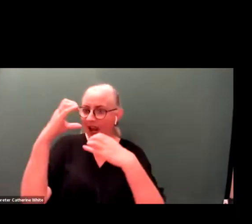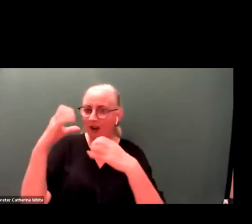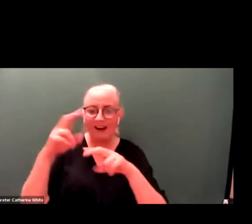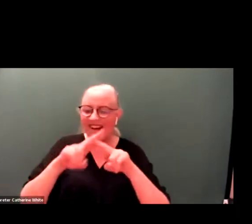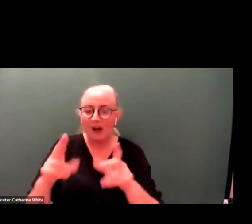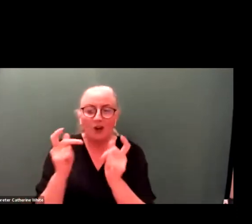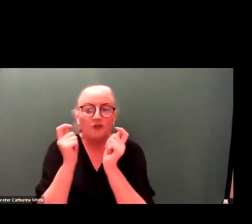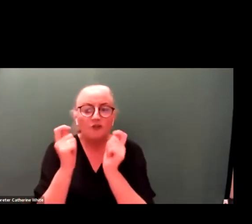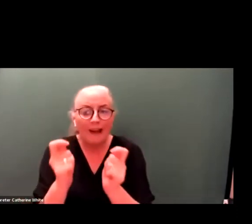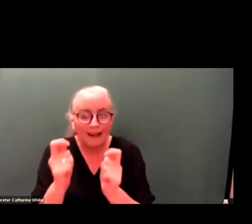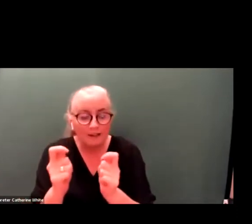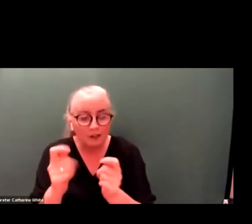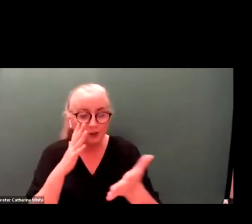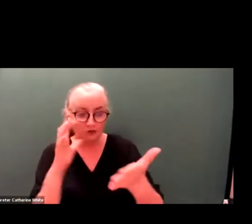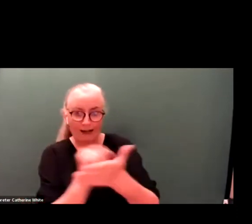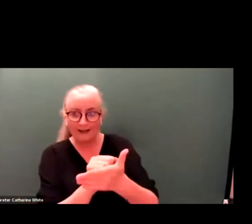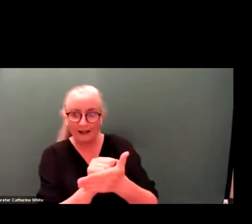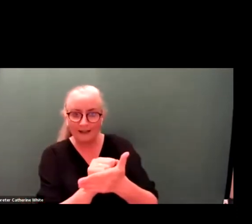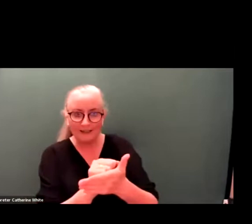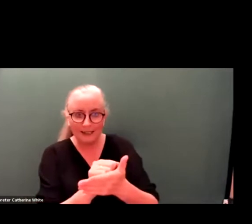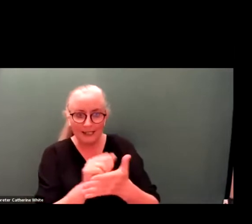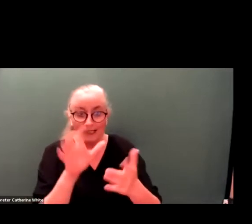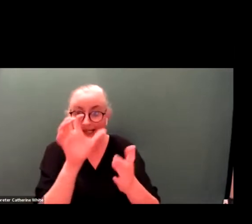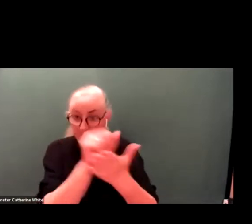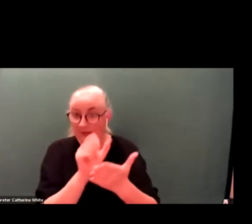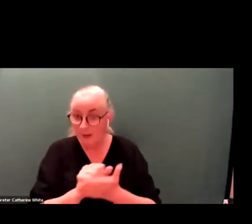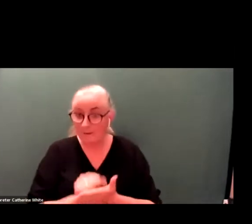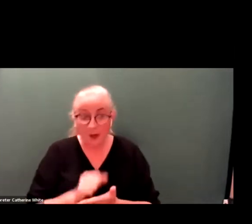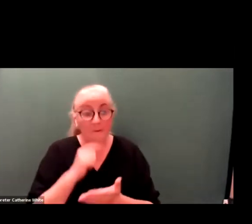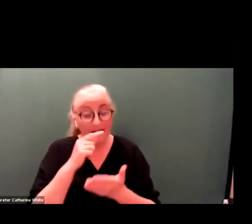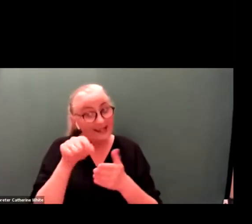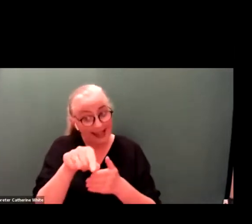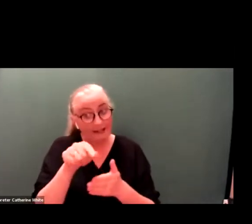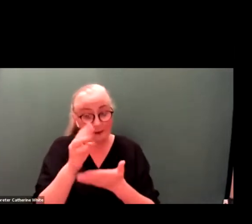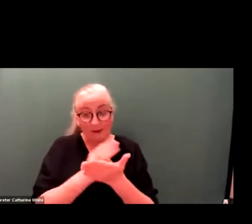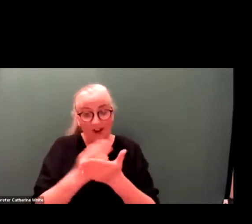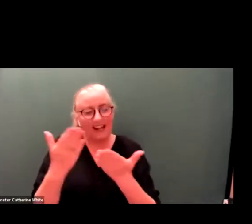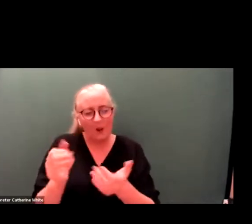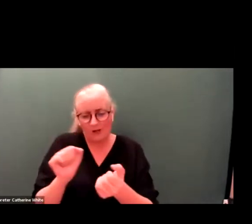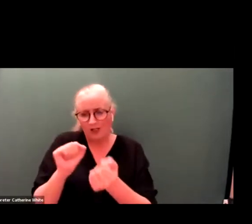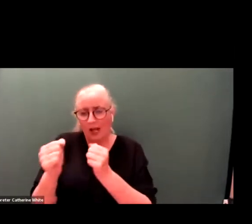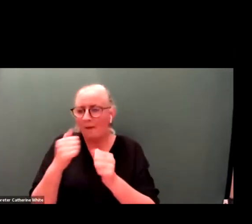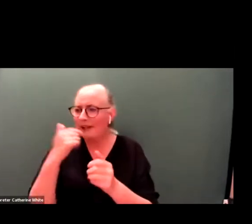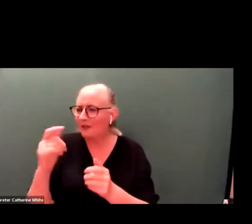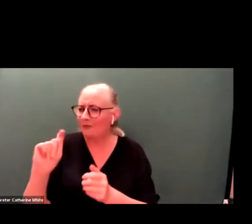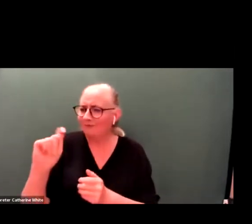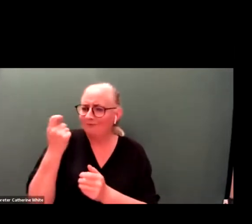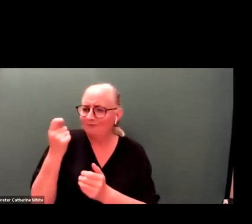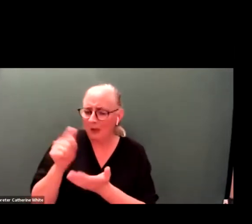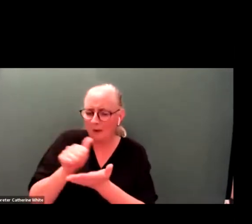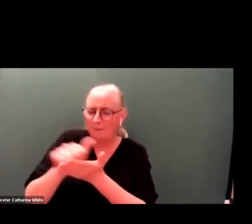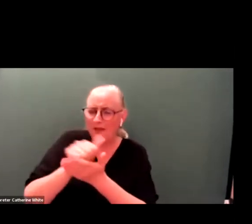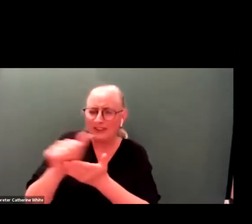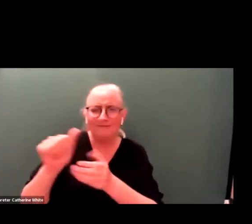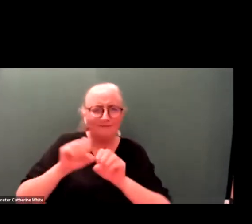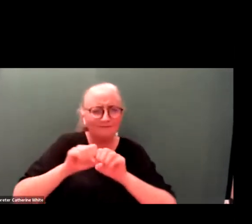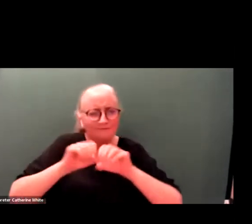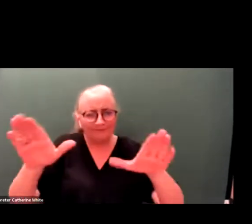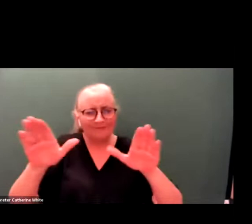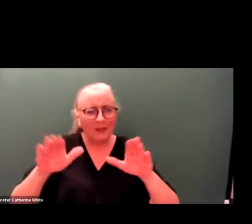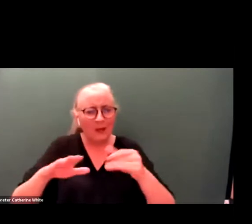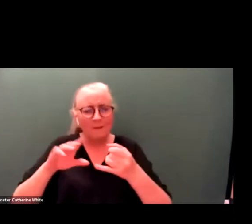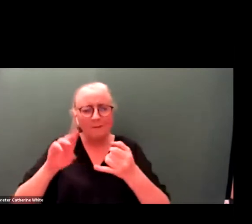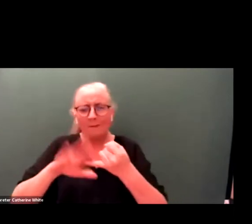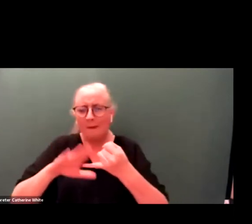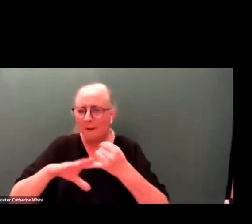these symptoms as menopausal symptoms, although thankfully this is rapidly changing with recent public menopause awareness campaigns and increasing access to